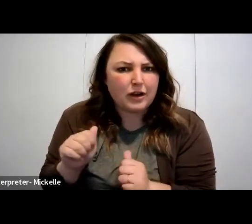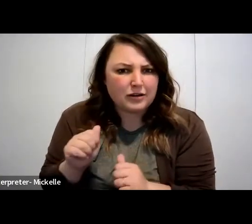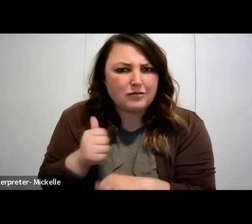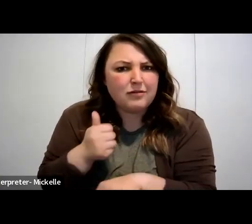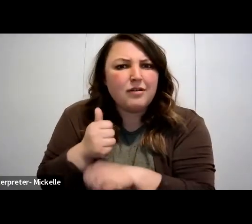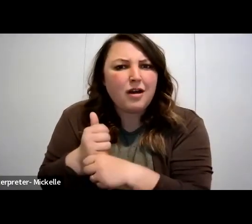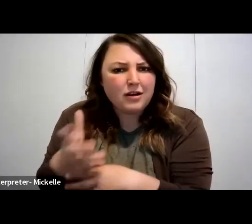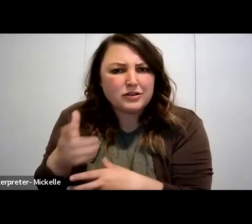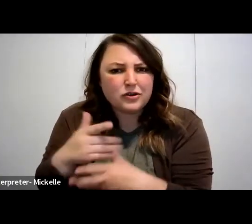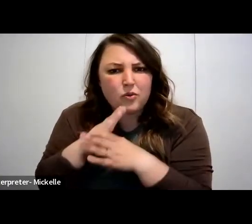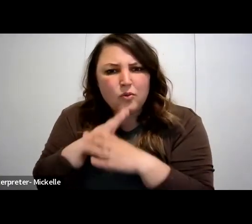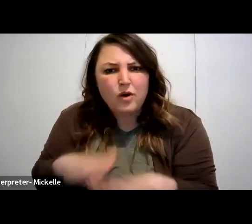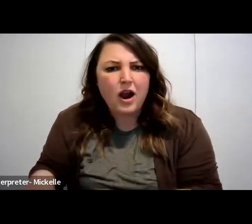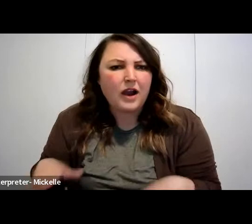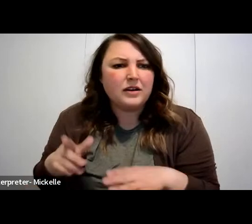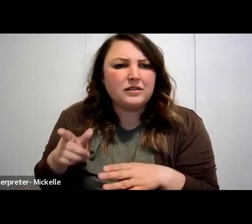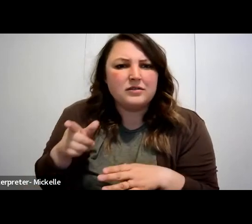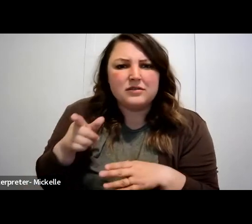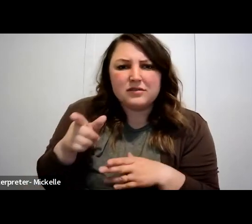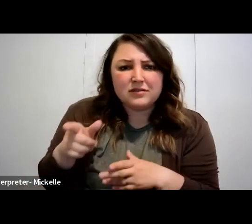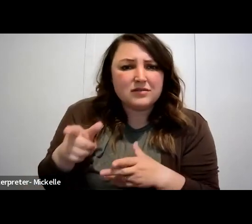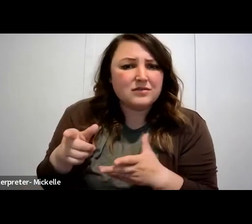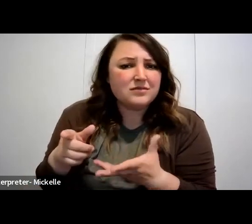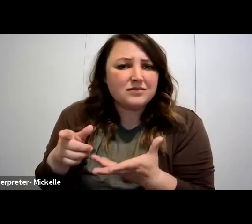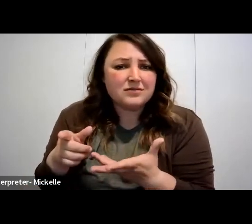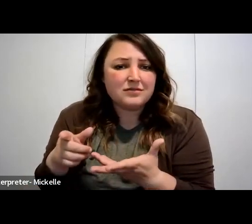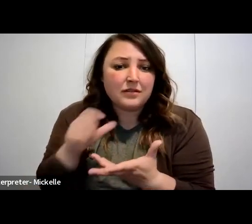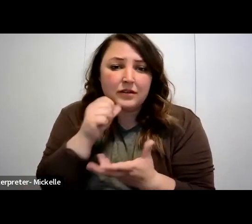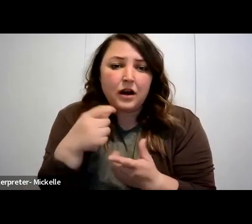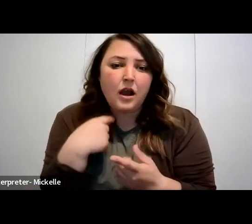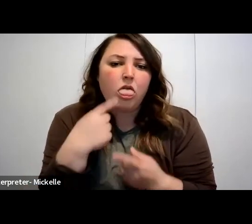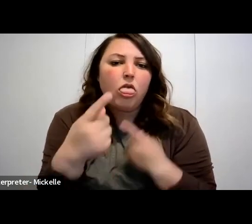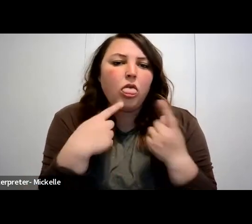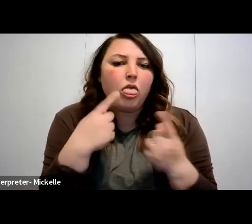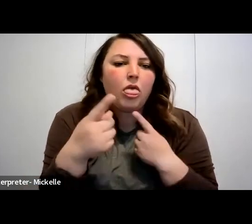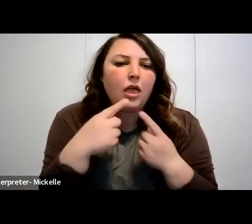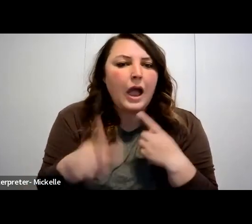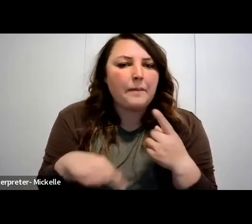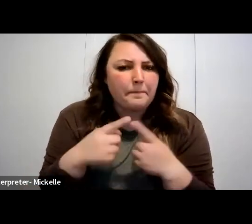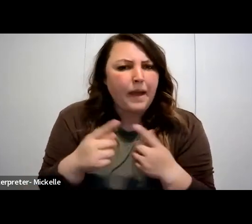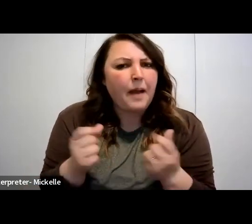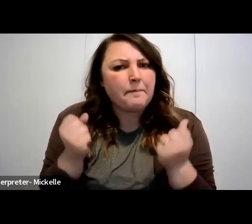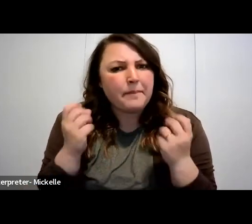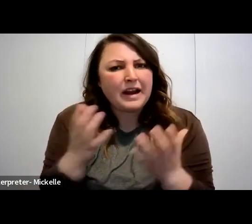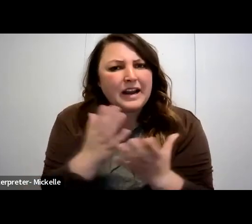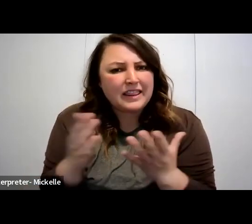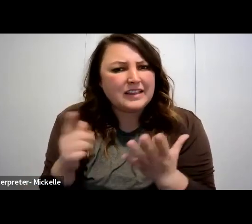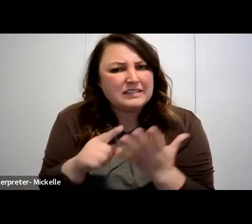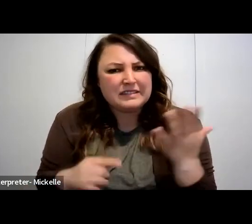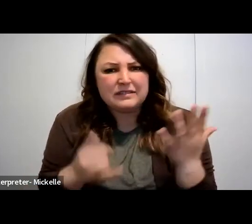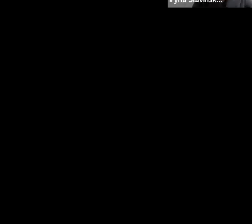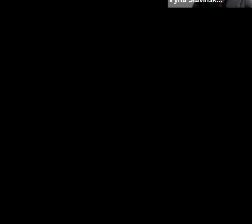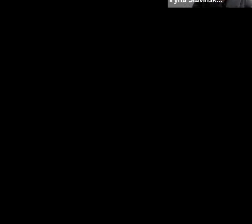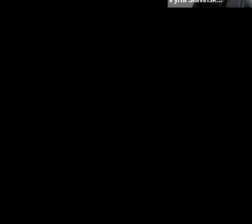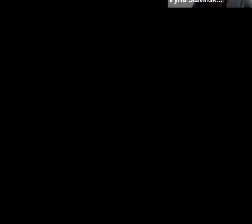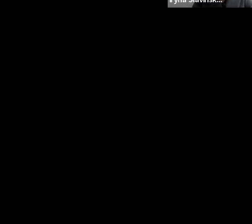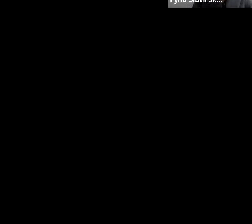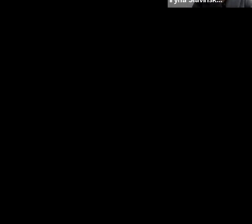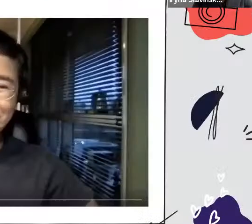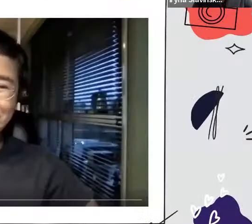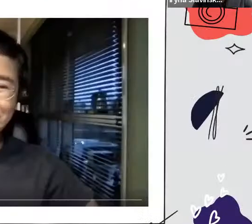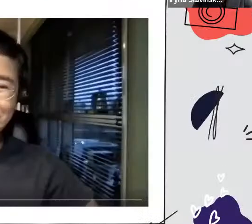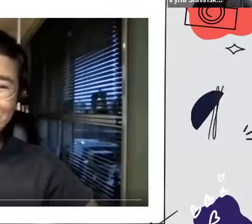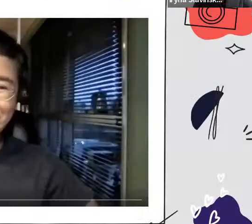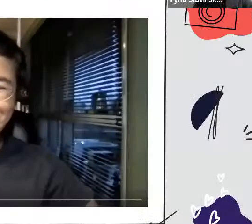from exposing human rights violations and corruption. So, keynote speech by Maria Ressa.